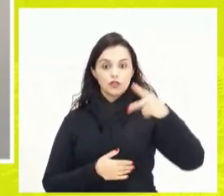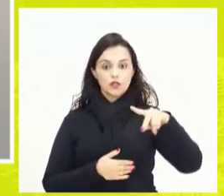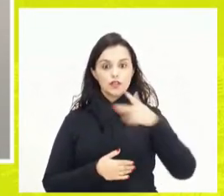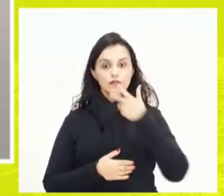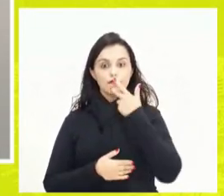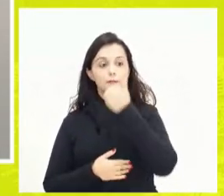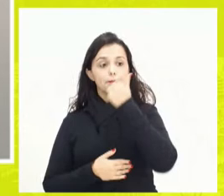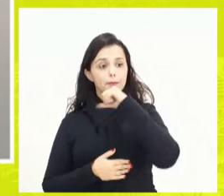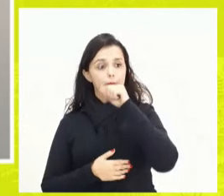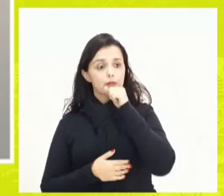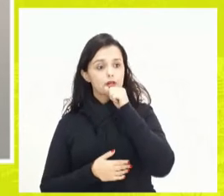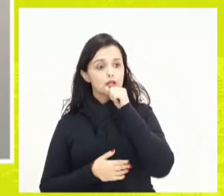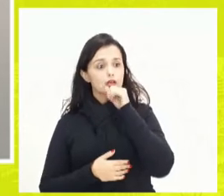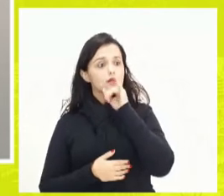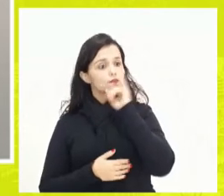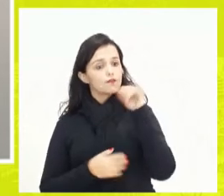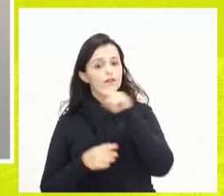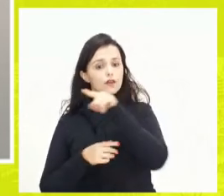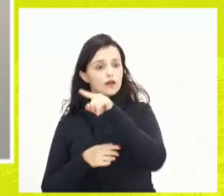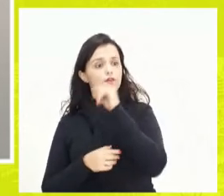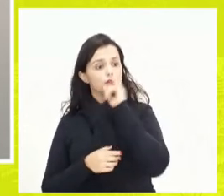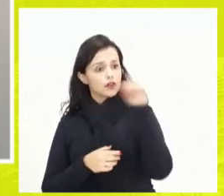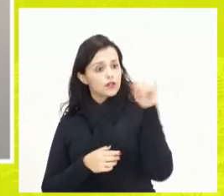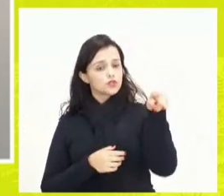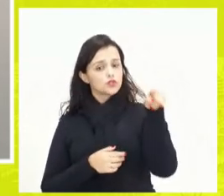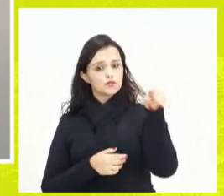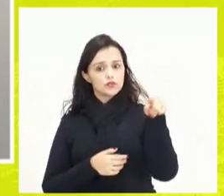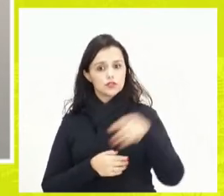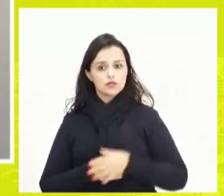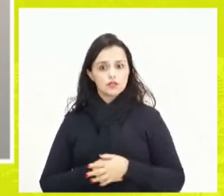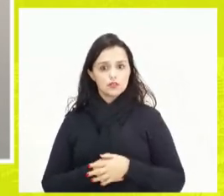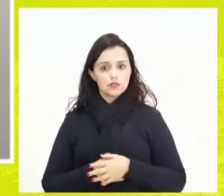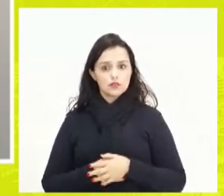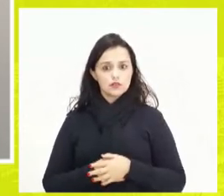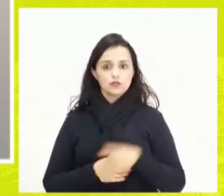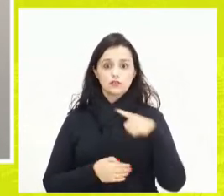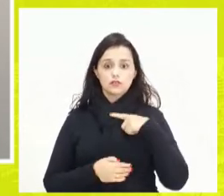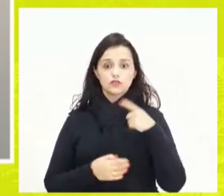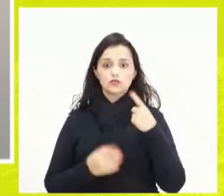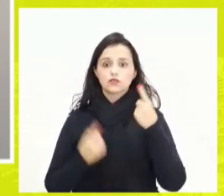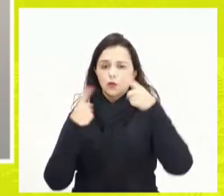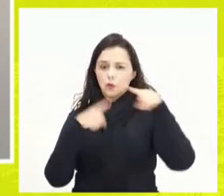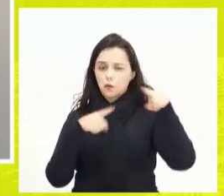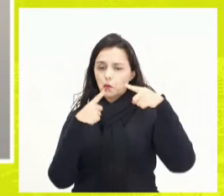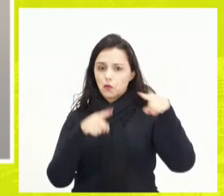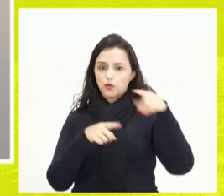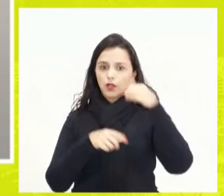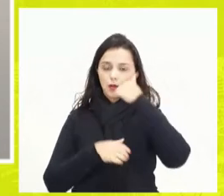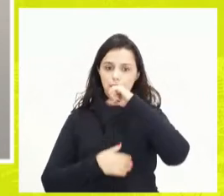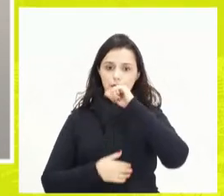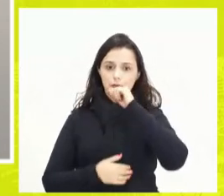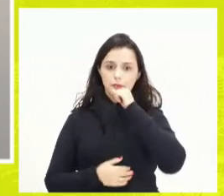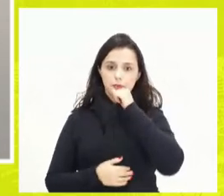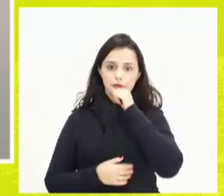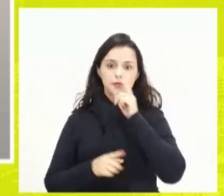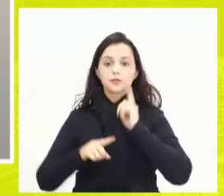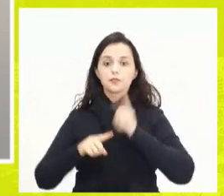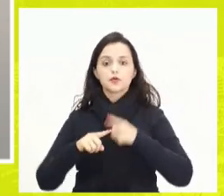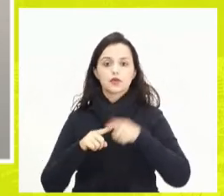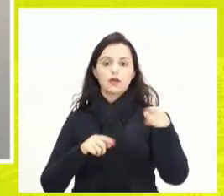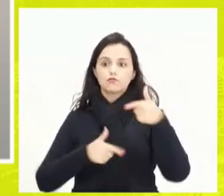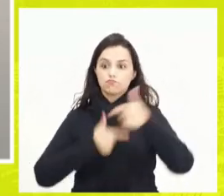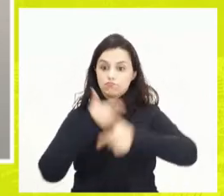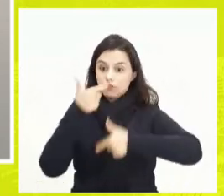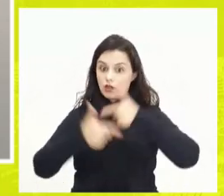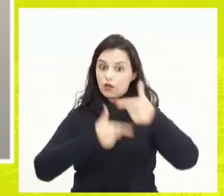says mom they're talking about you they were saying bad things about her because she was